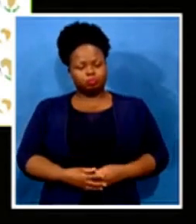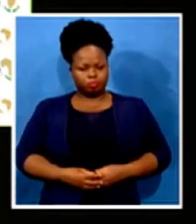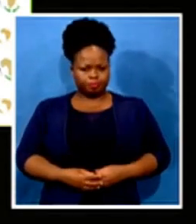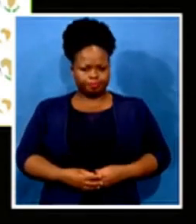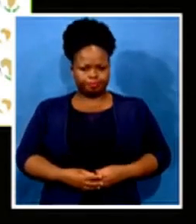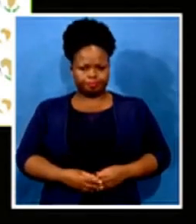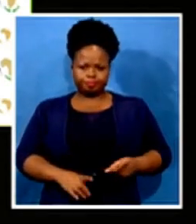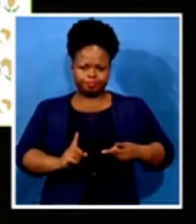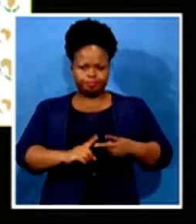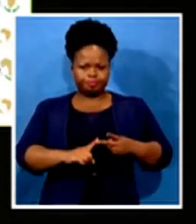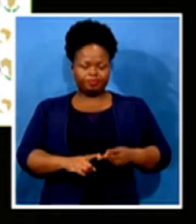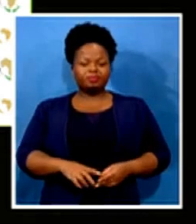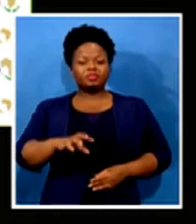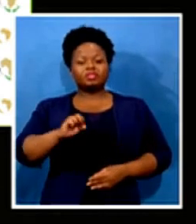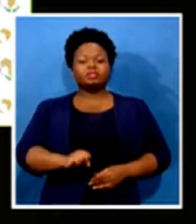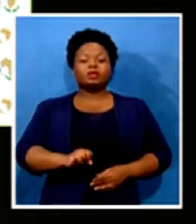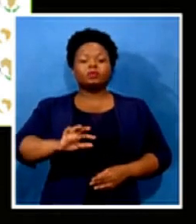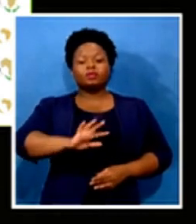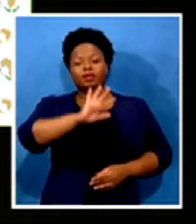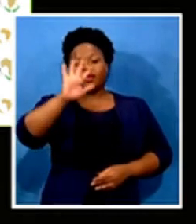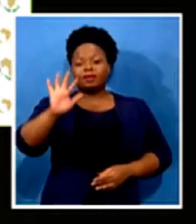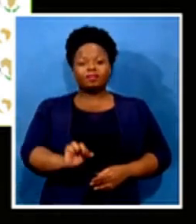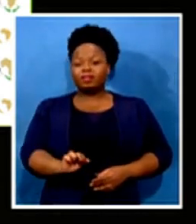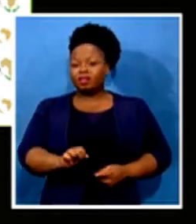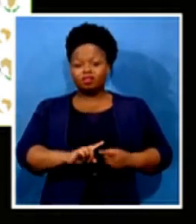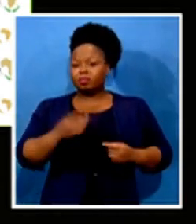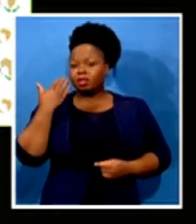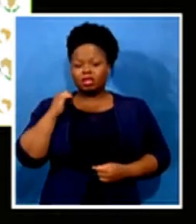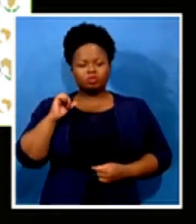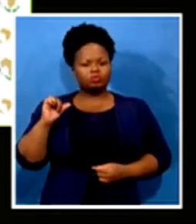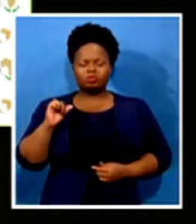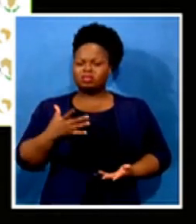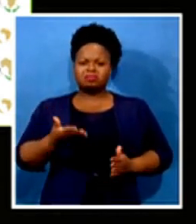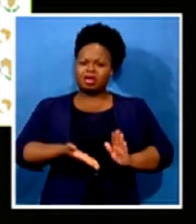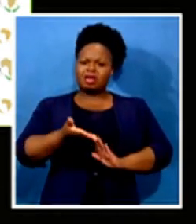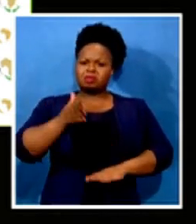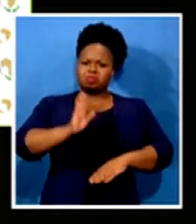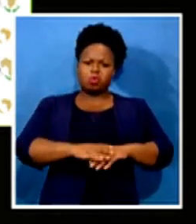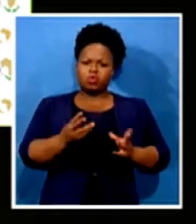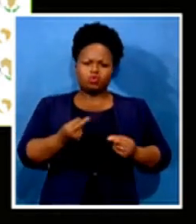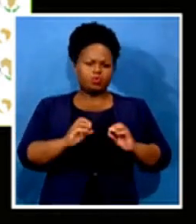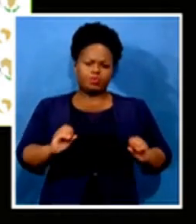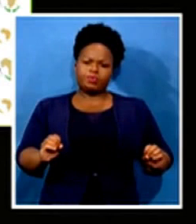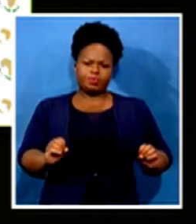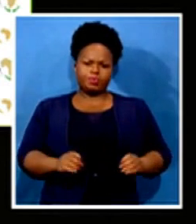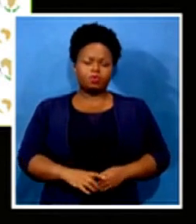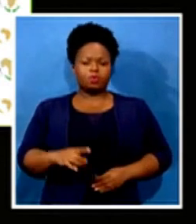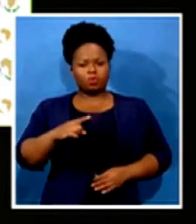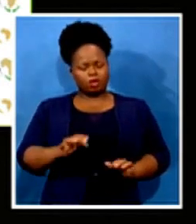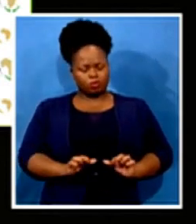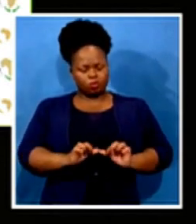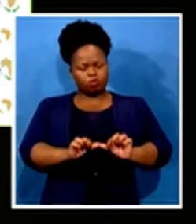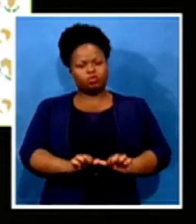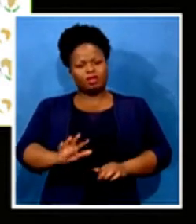not, since last week, have any additional updates. In South Africa, we continue as Africa CDC. We'll be working very closely